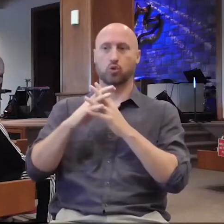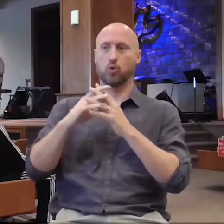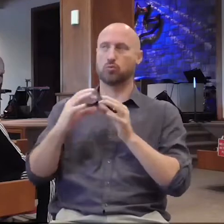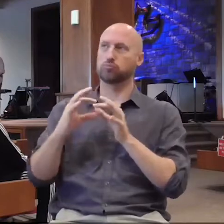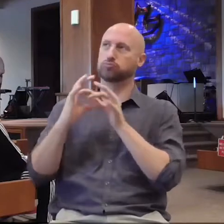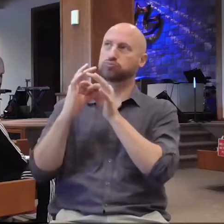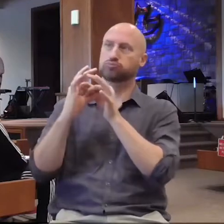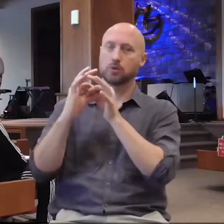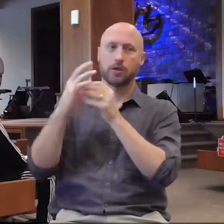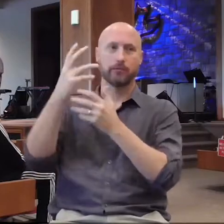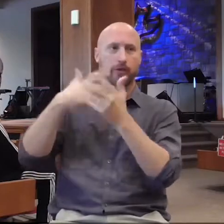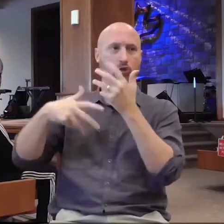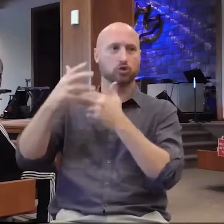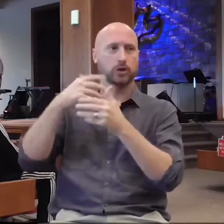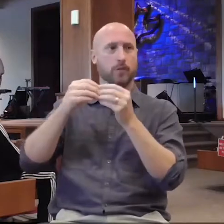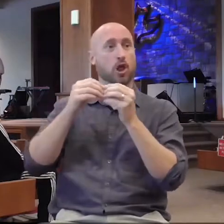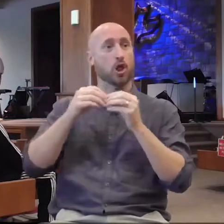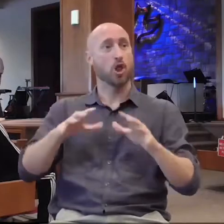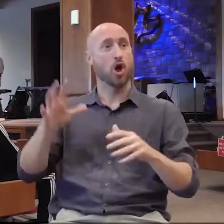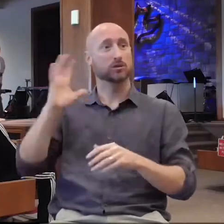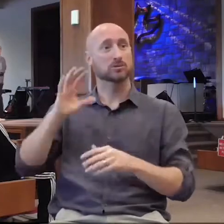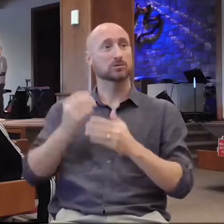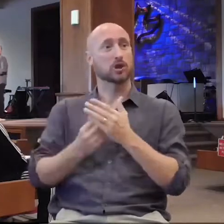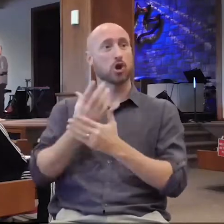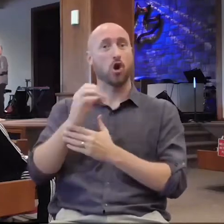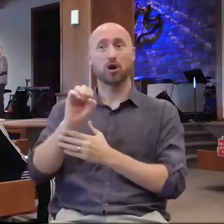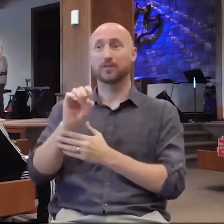of Eden when Adam sinned.